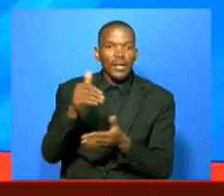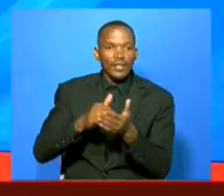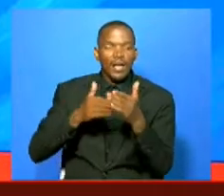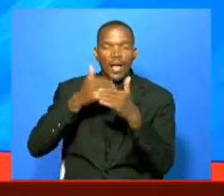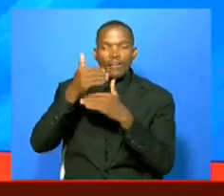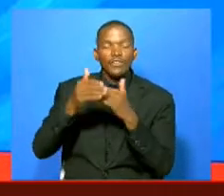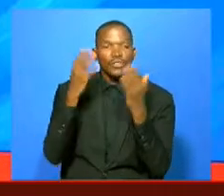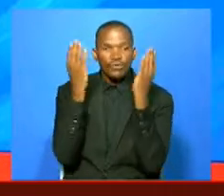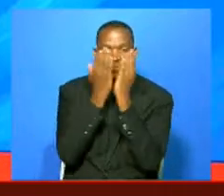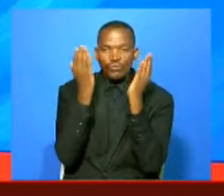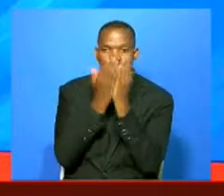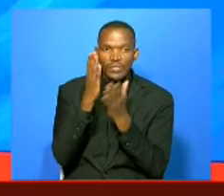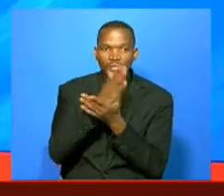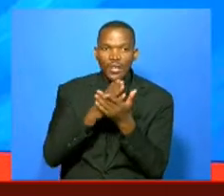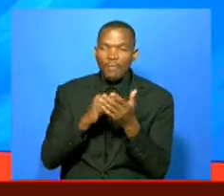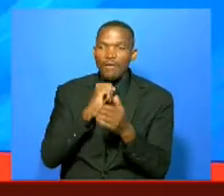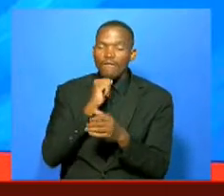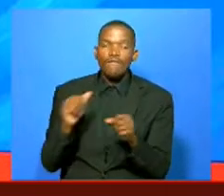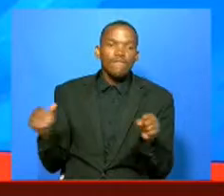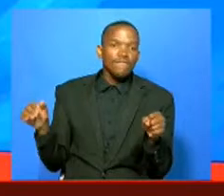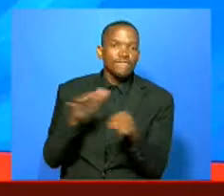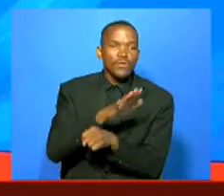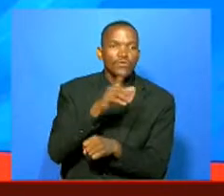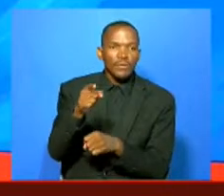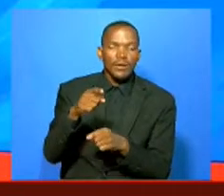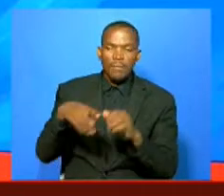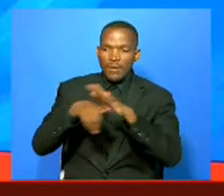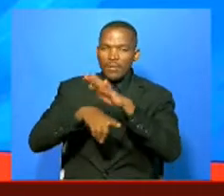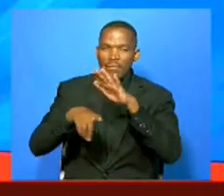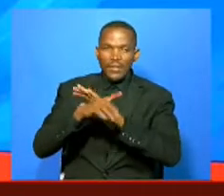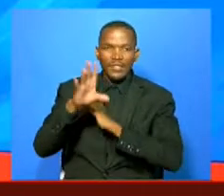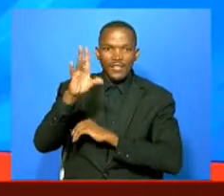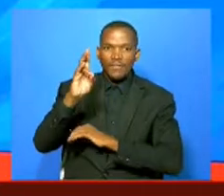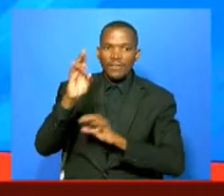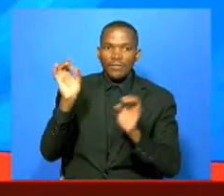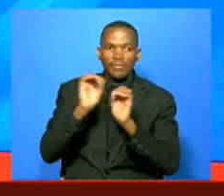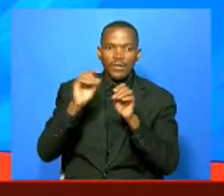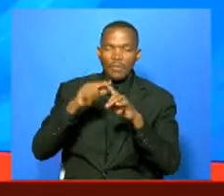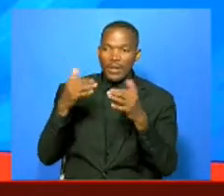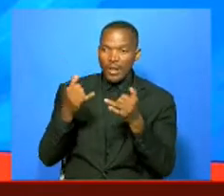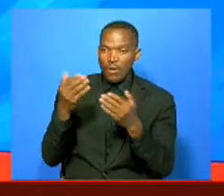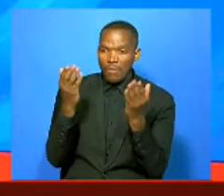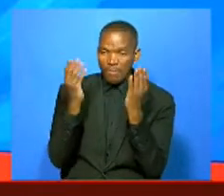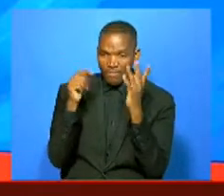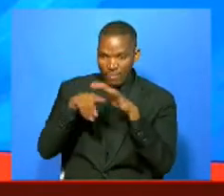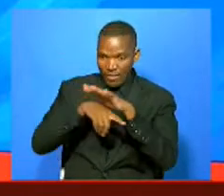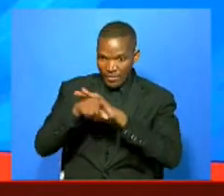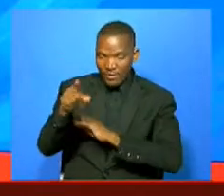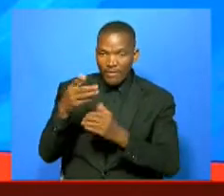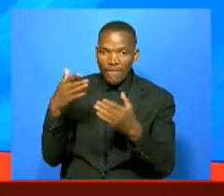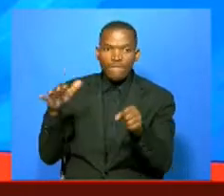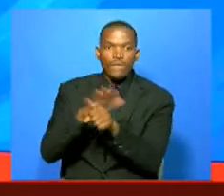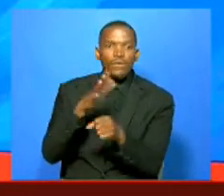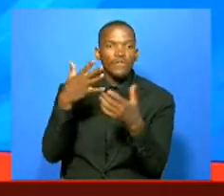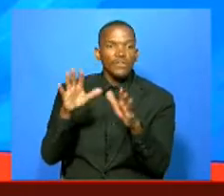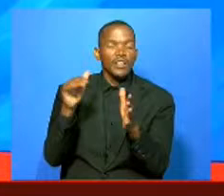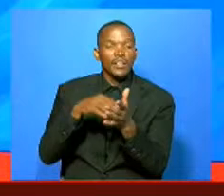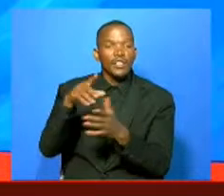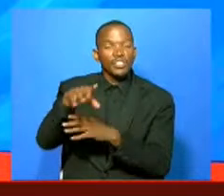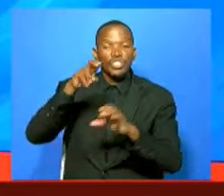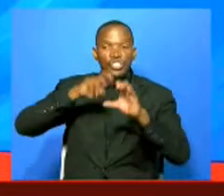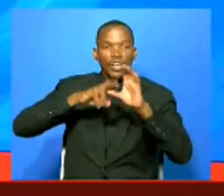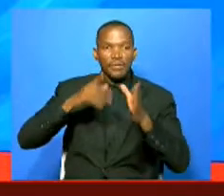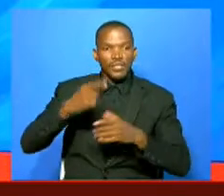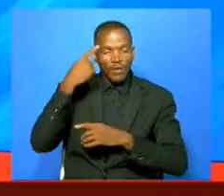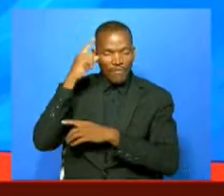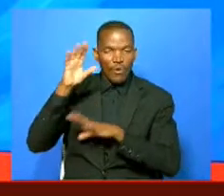dikolo dingwe di ne di sa felele ka lokalo la bosupa mme mo nakong eno dikolo tseo di felela ka lone. Se se builwe ke modulasetiri wa